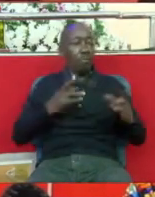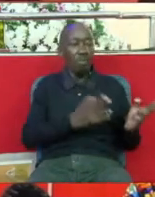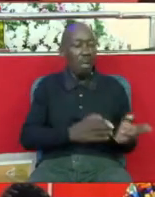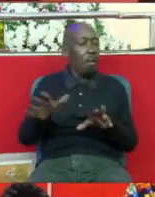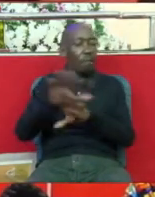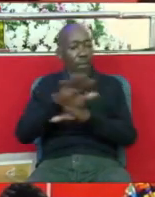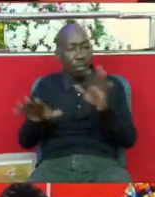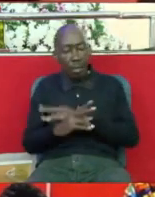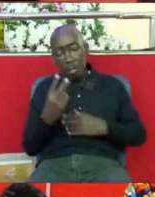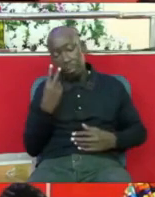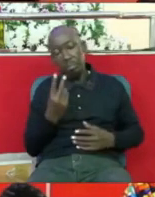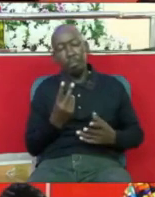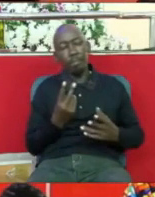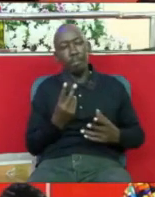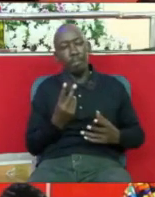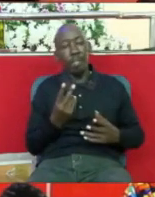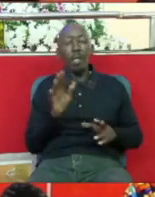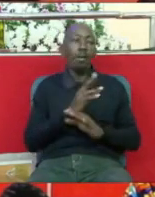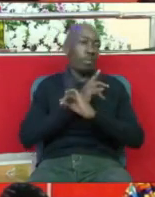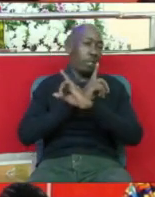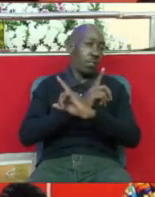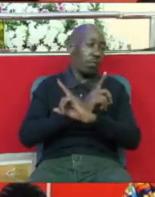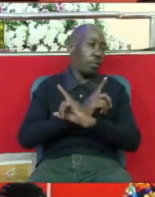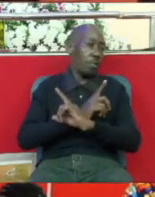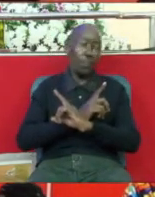Everything seemed secure.